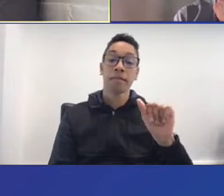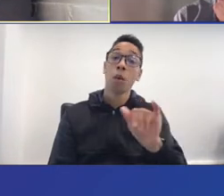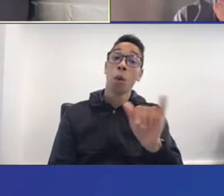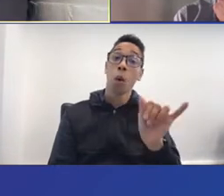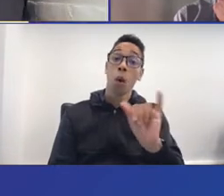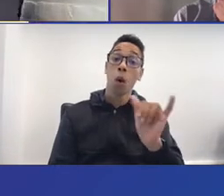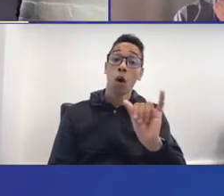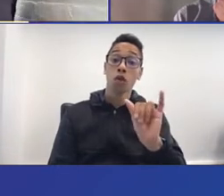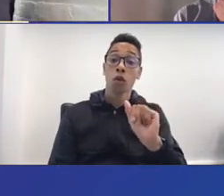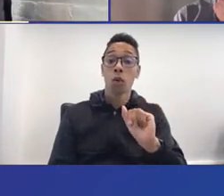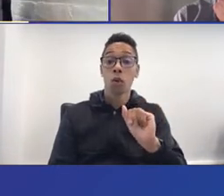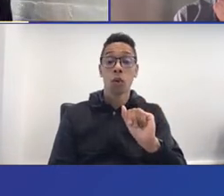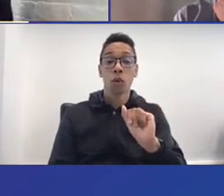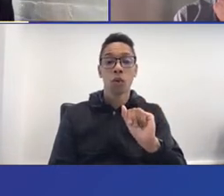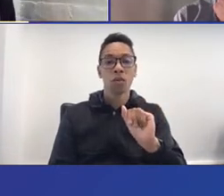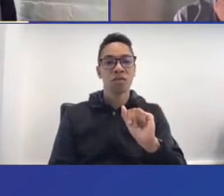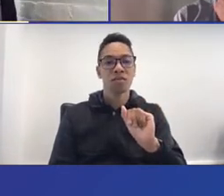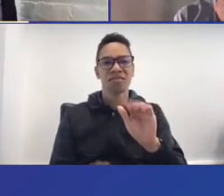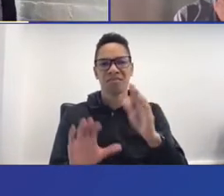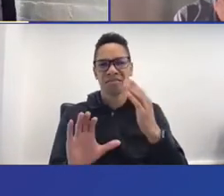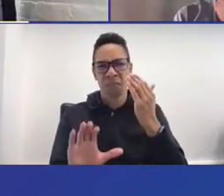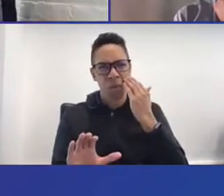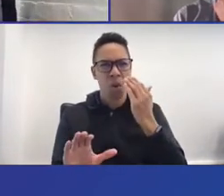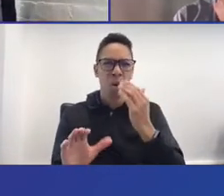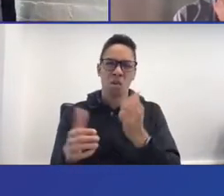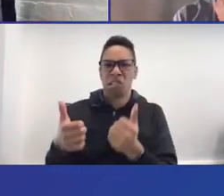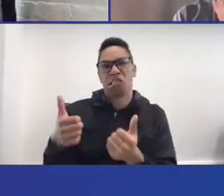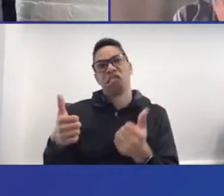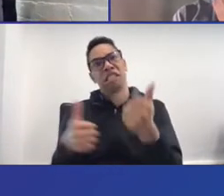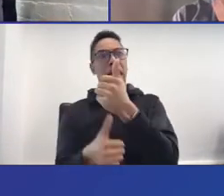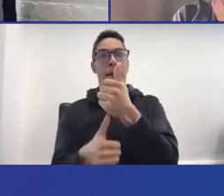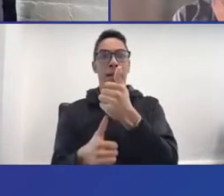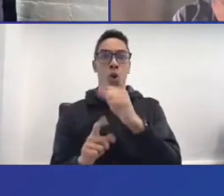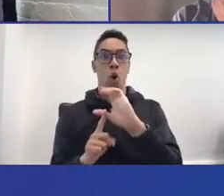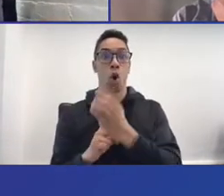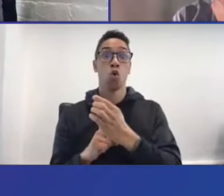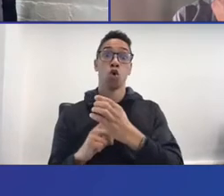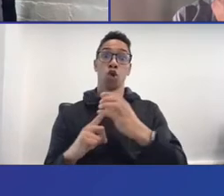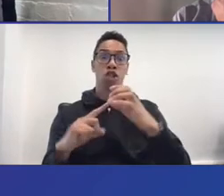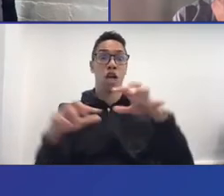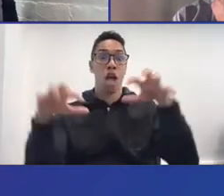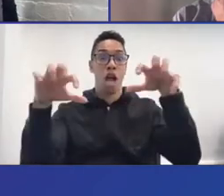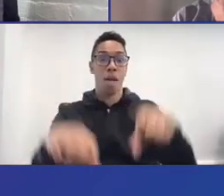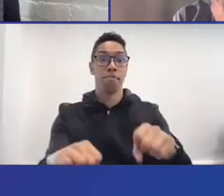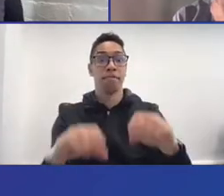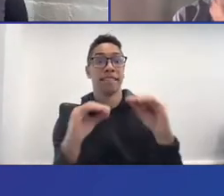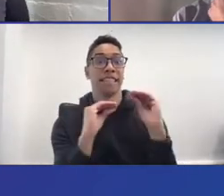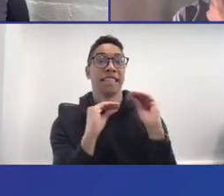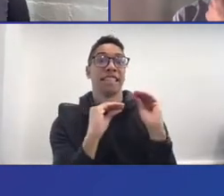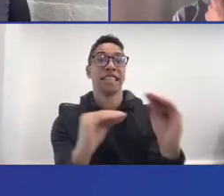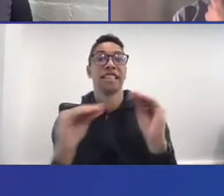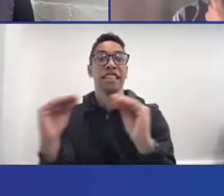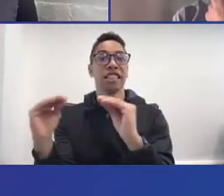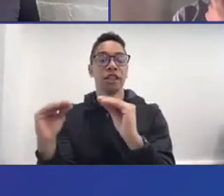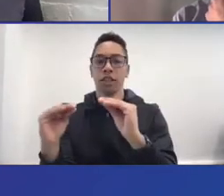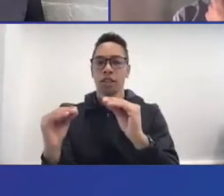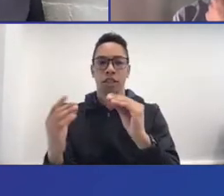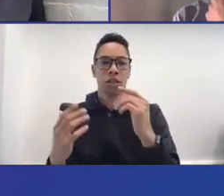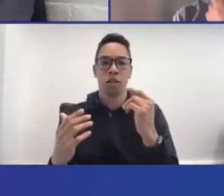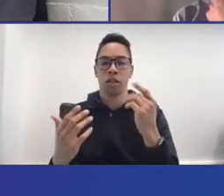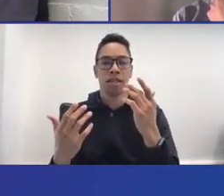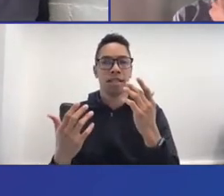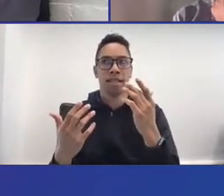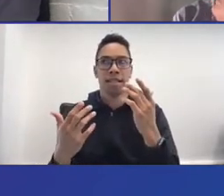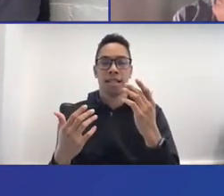ways of like capitalism or the dominant culture teaches us these ways to kind of forget or, you know, think